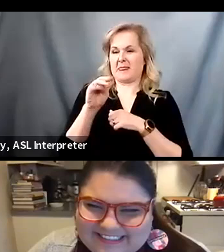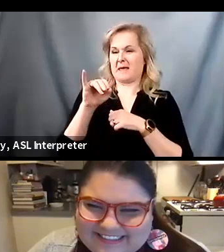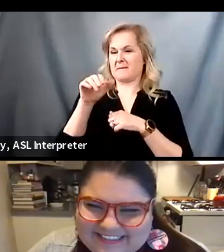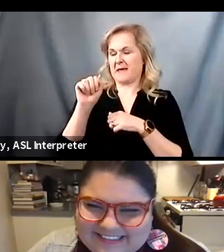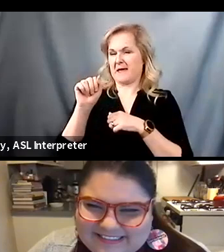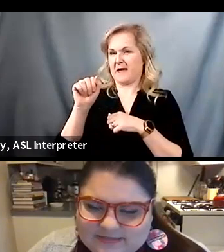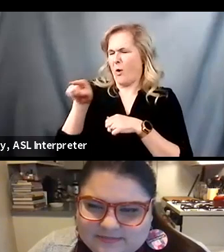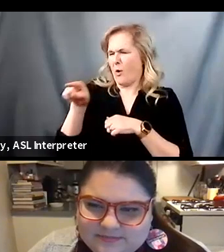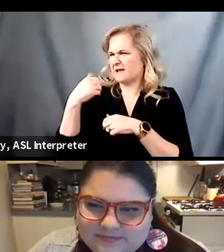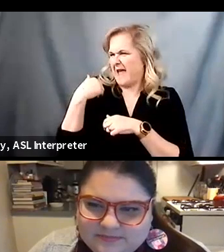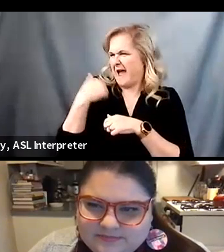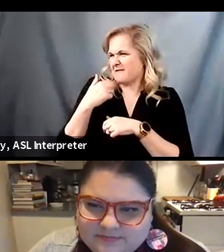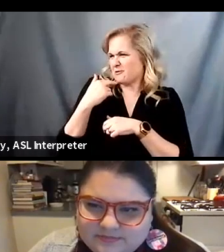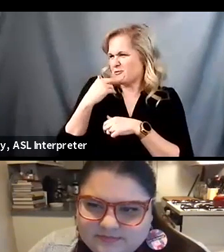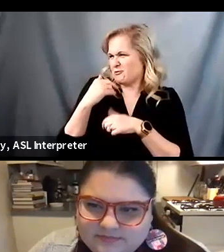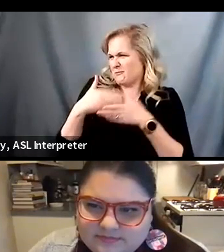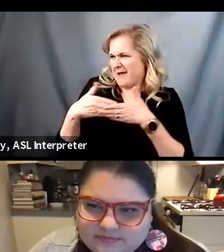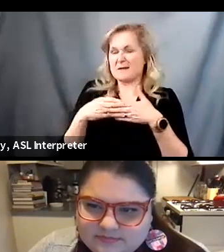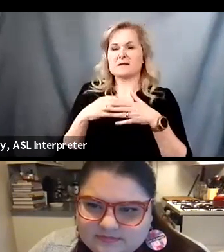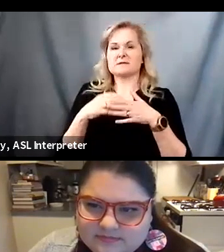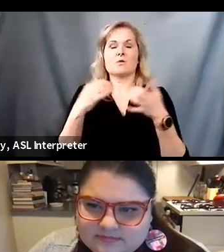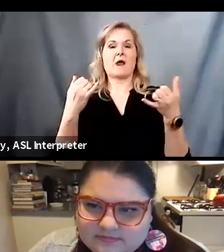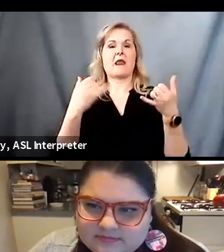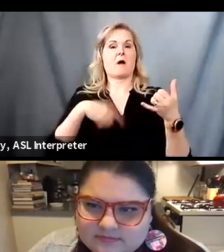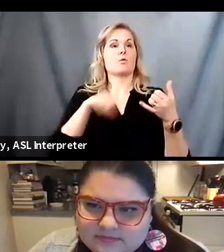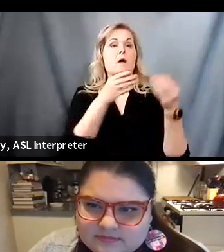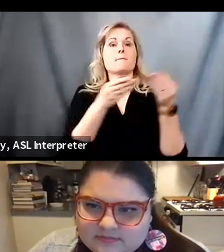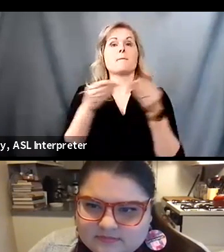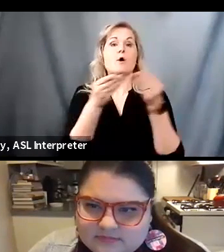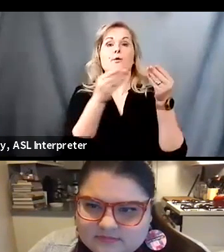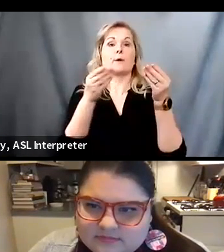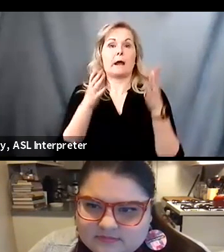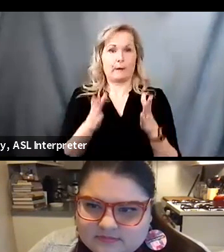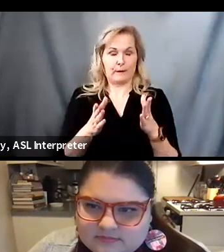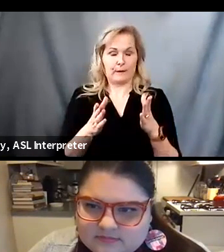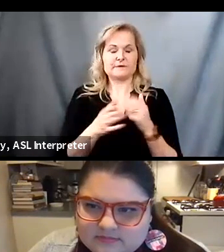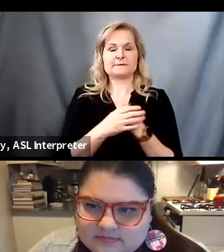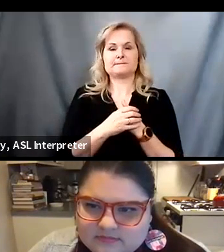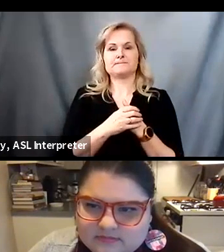And so we are fulfilling the role of moderators today. And so